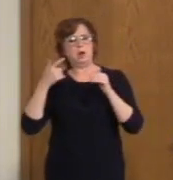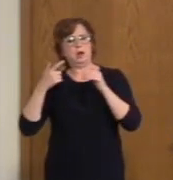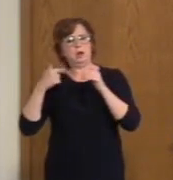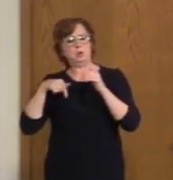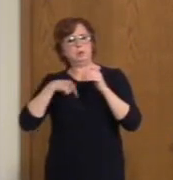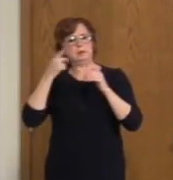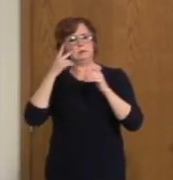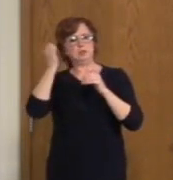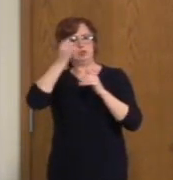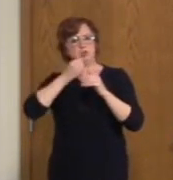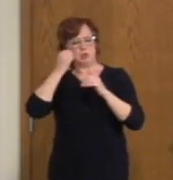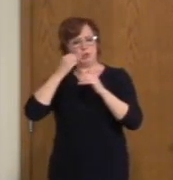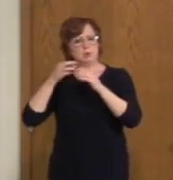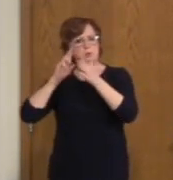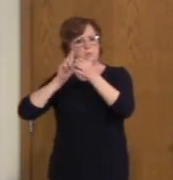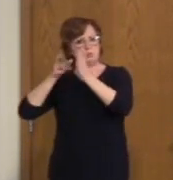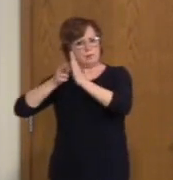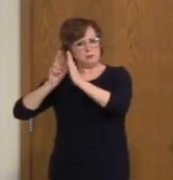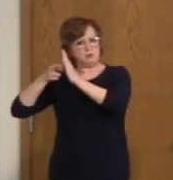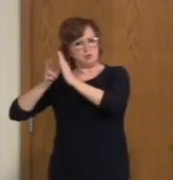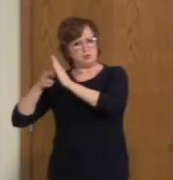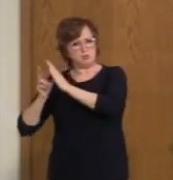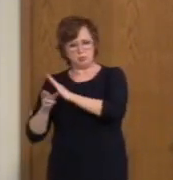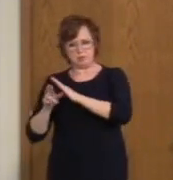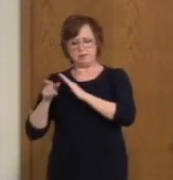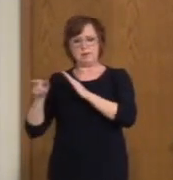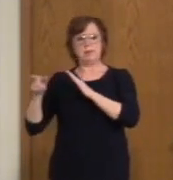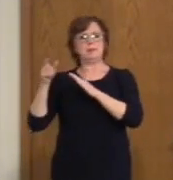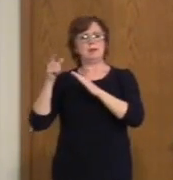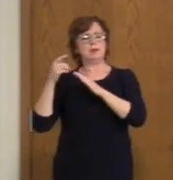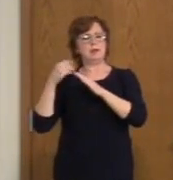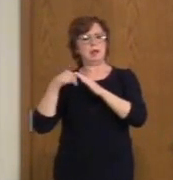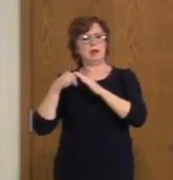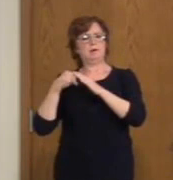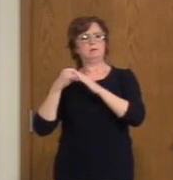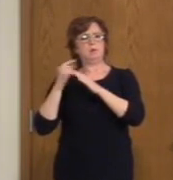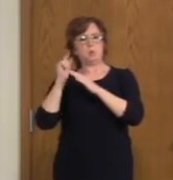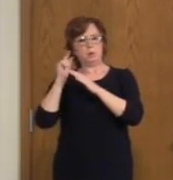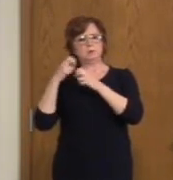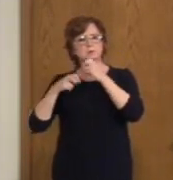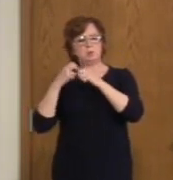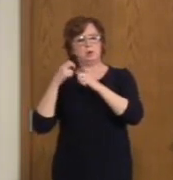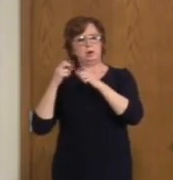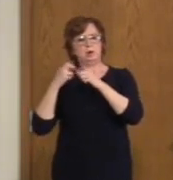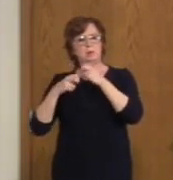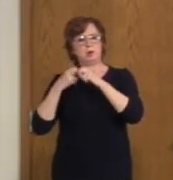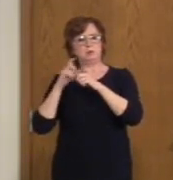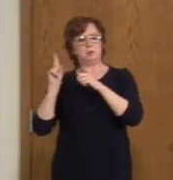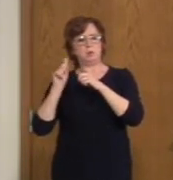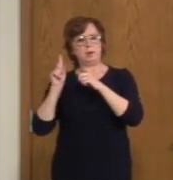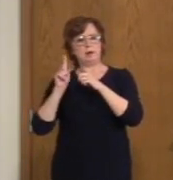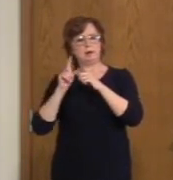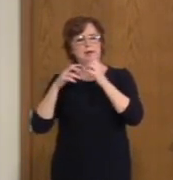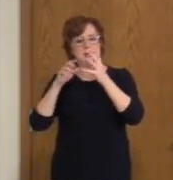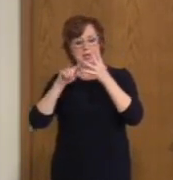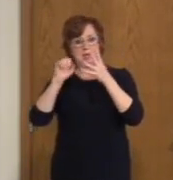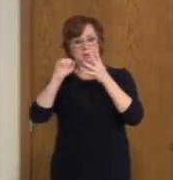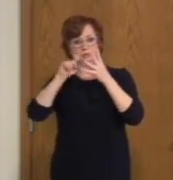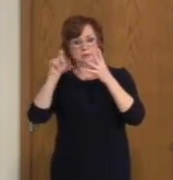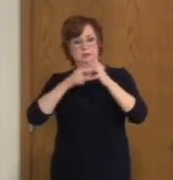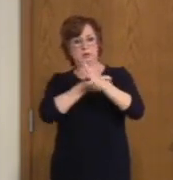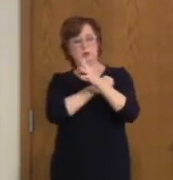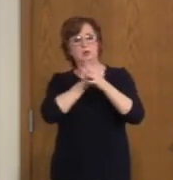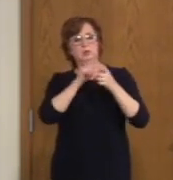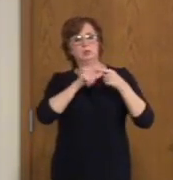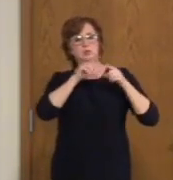from Europe about rare signals of blood clotting, primarily observed in women 20 to 55.